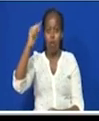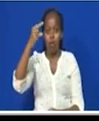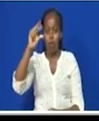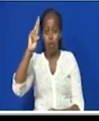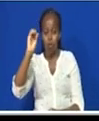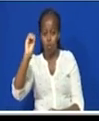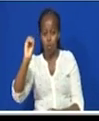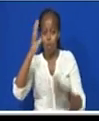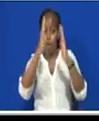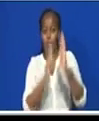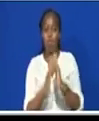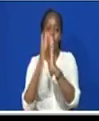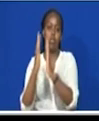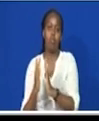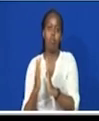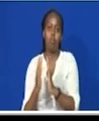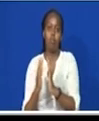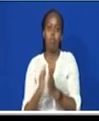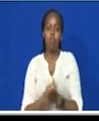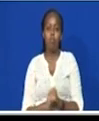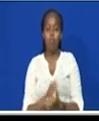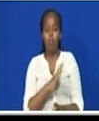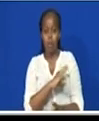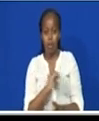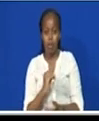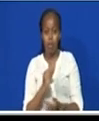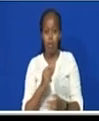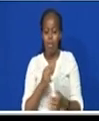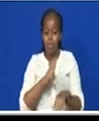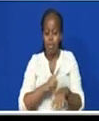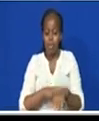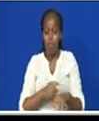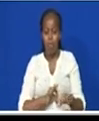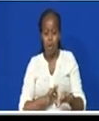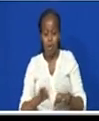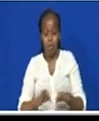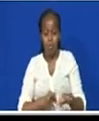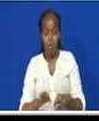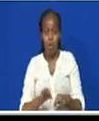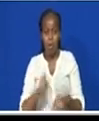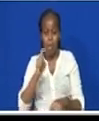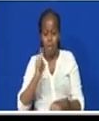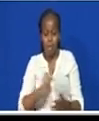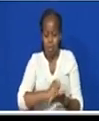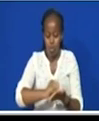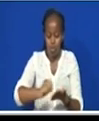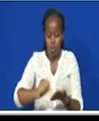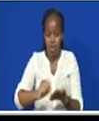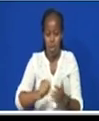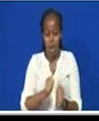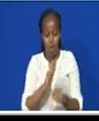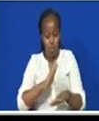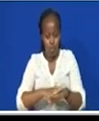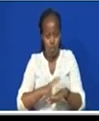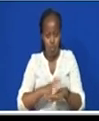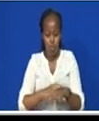term agroforestry. And when you're doing so, you must write a clear statement. You're